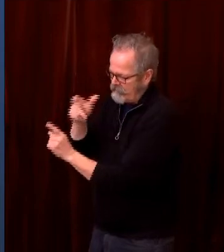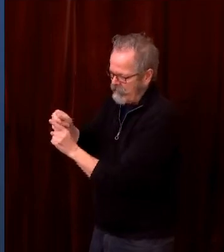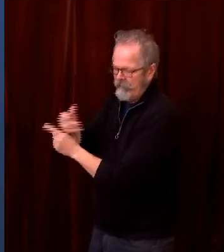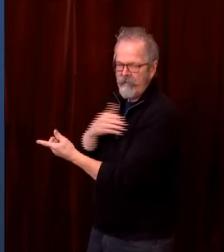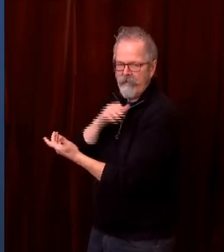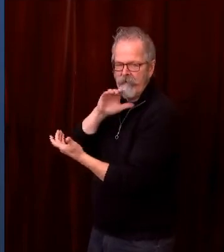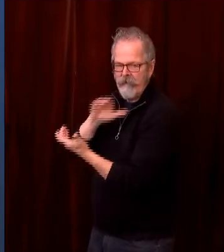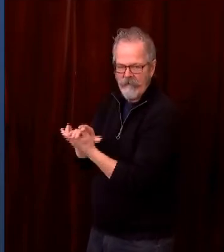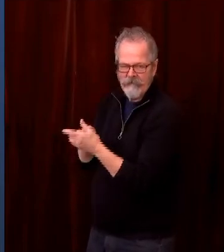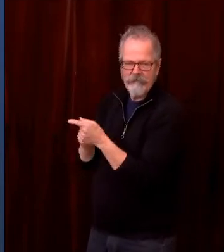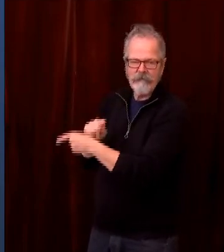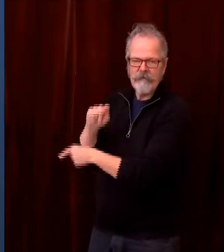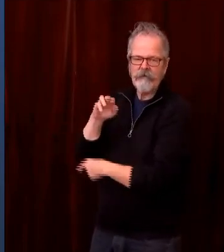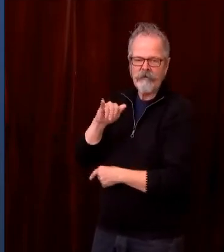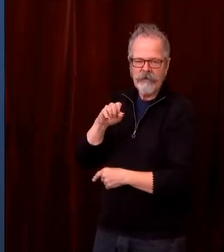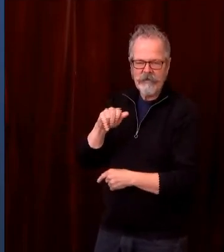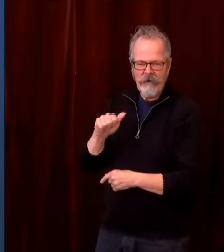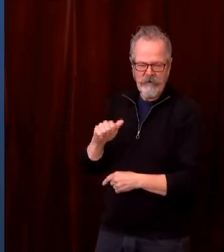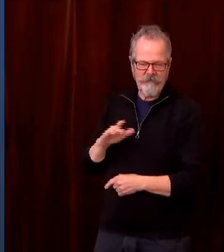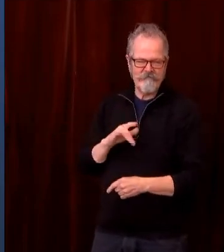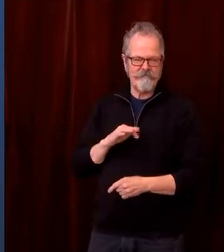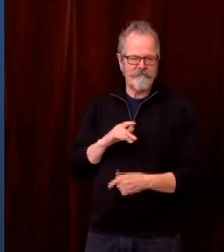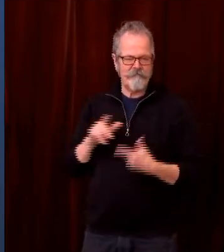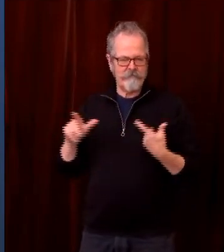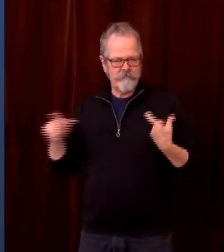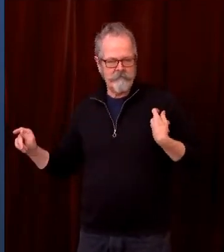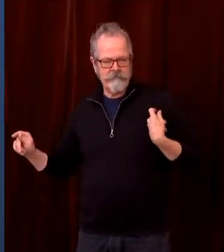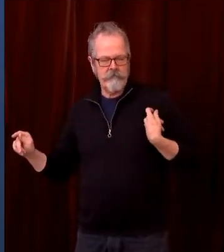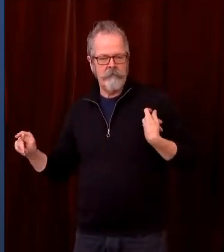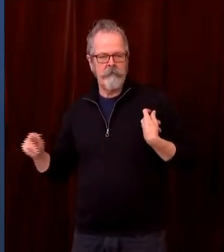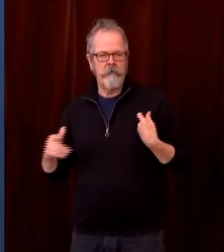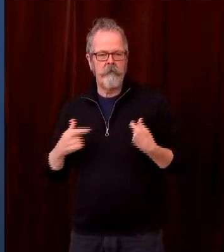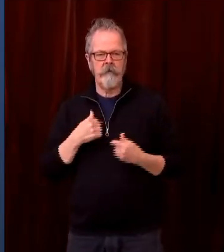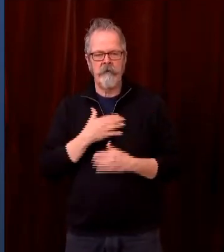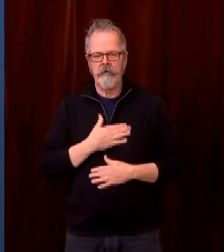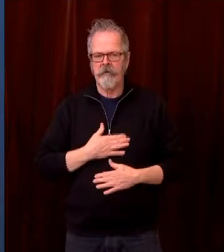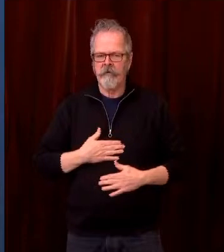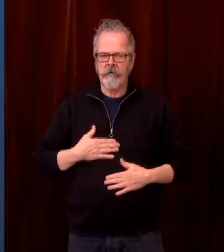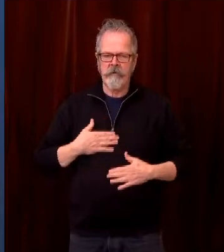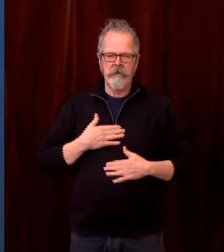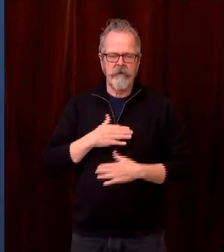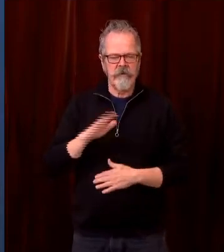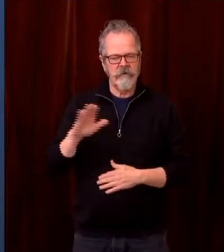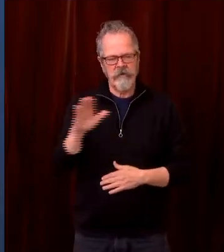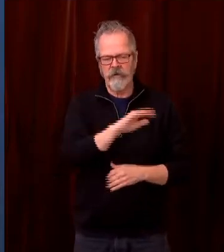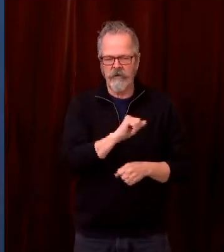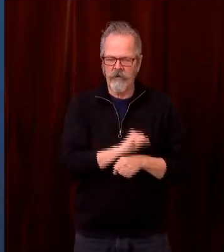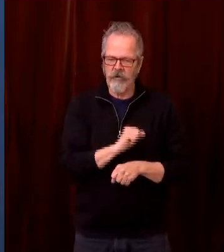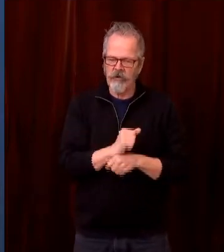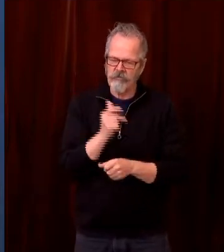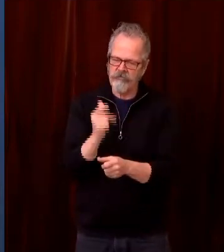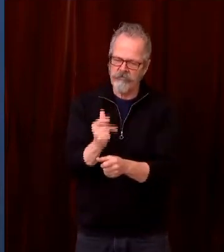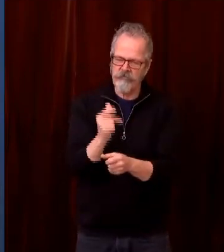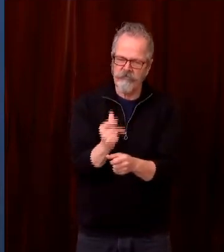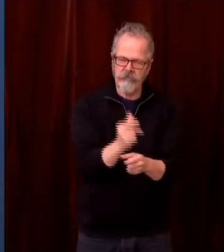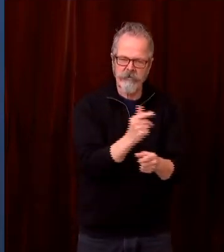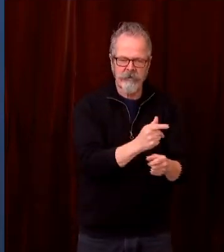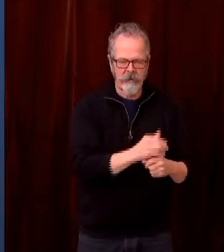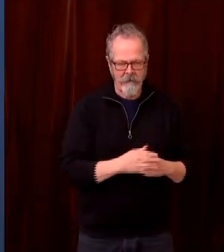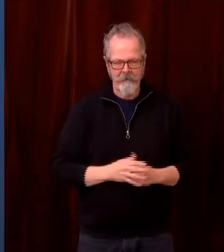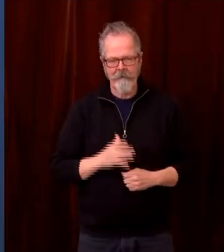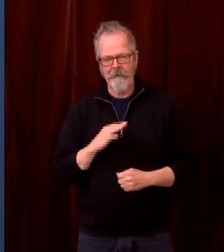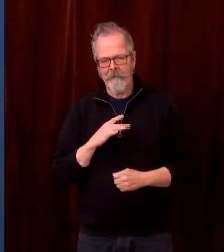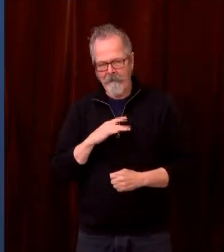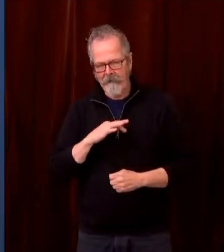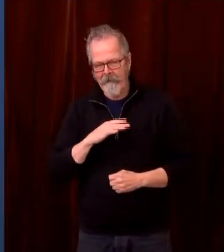frame. But we still have a long ways to go, and many days to get there with the number of